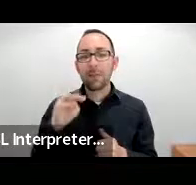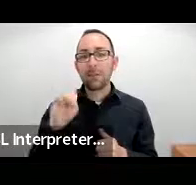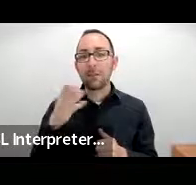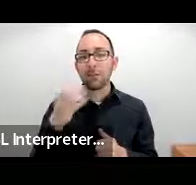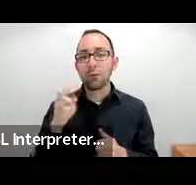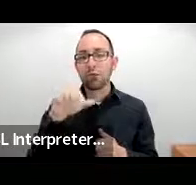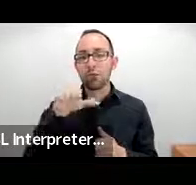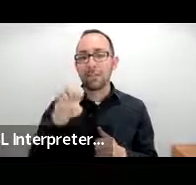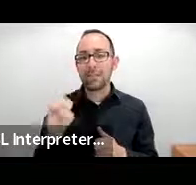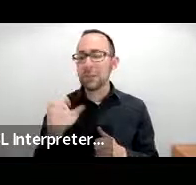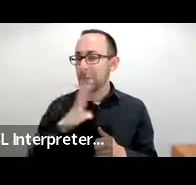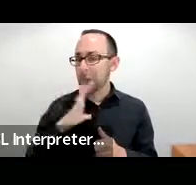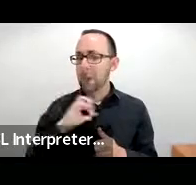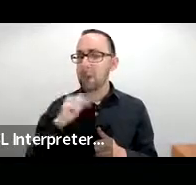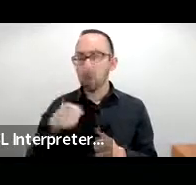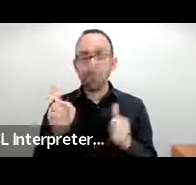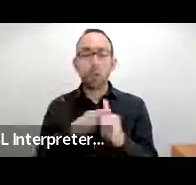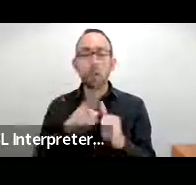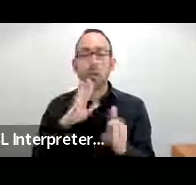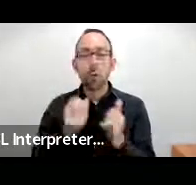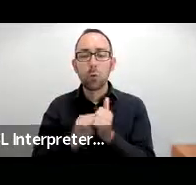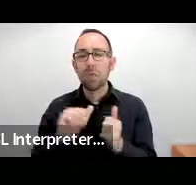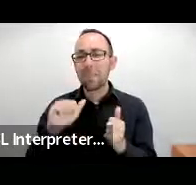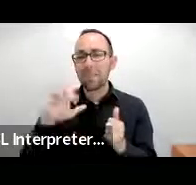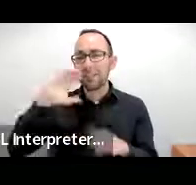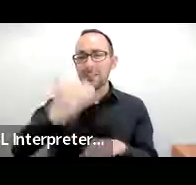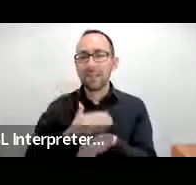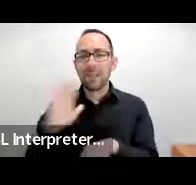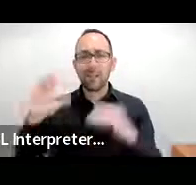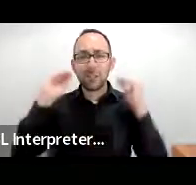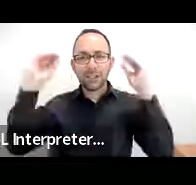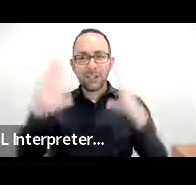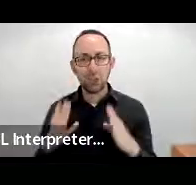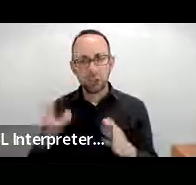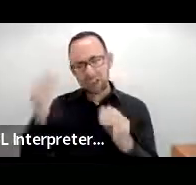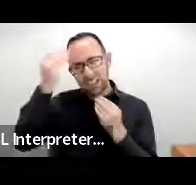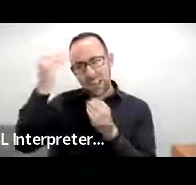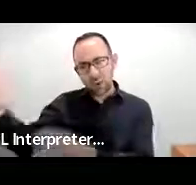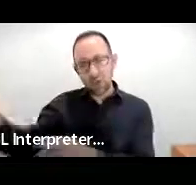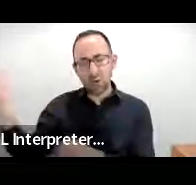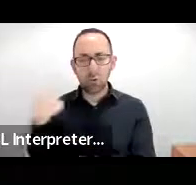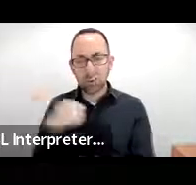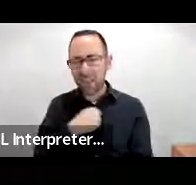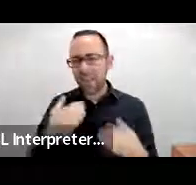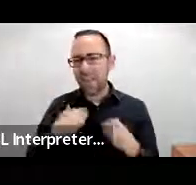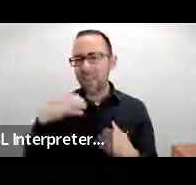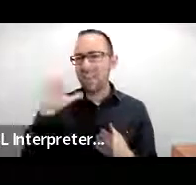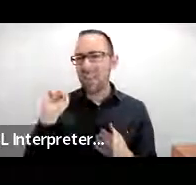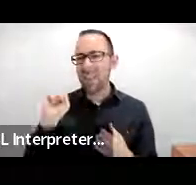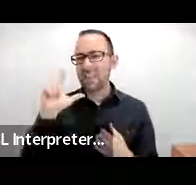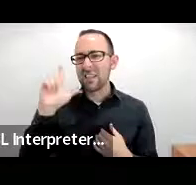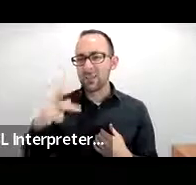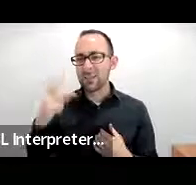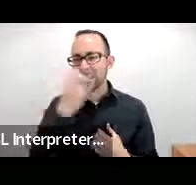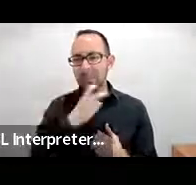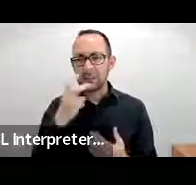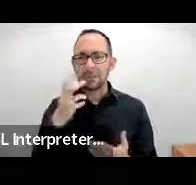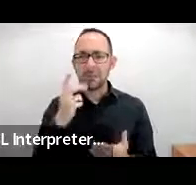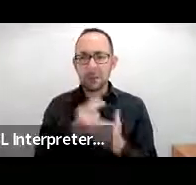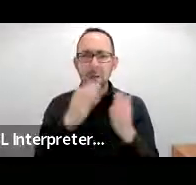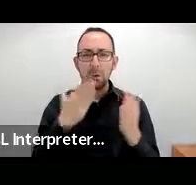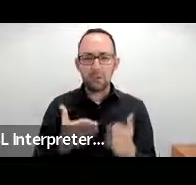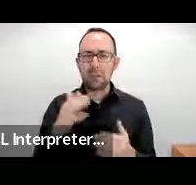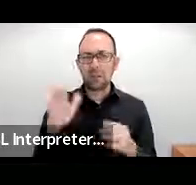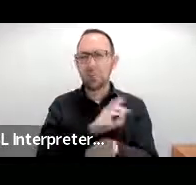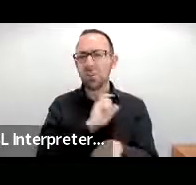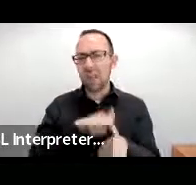teachers first and give them the heads up. And then we have our speech and language pathologist who is an AEA employee. She is